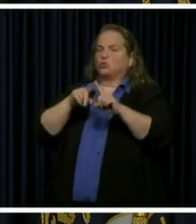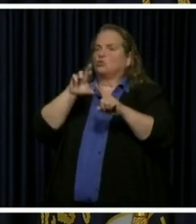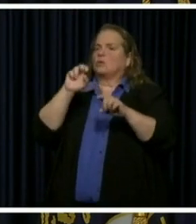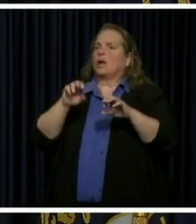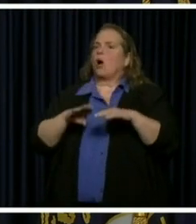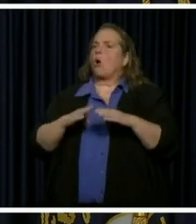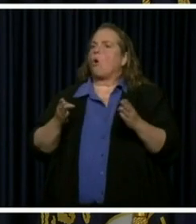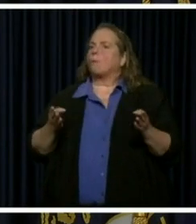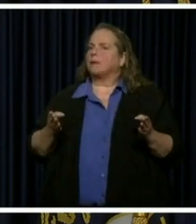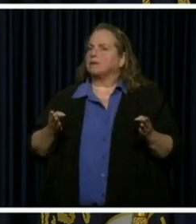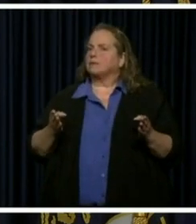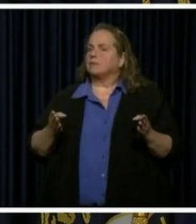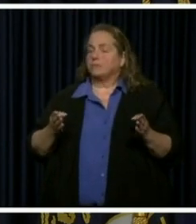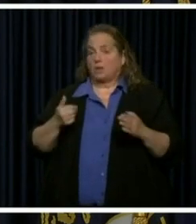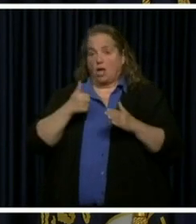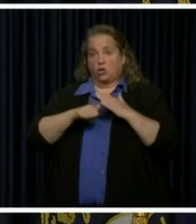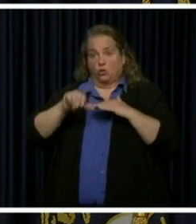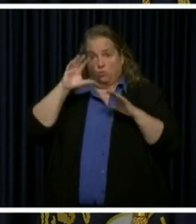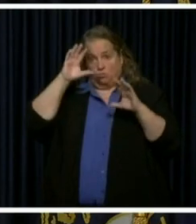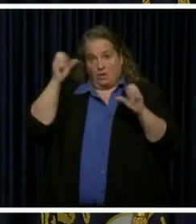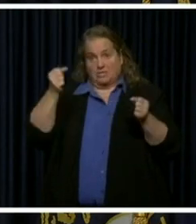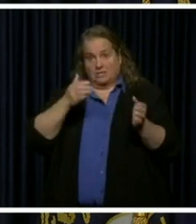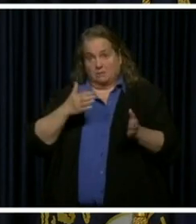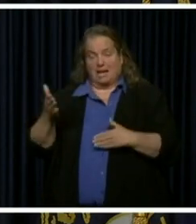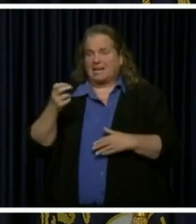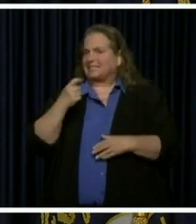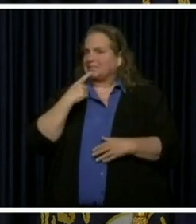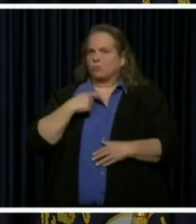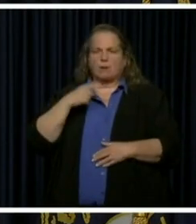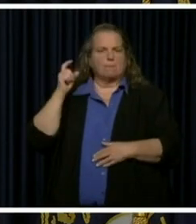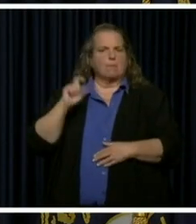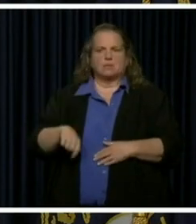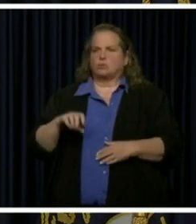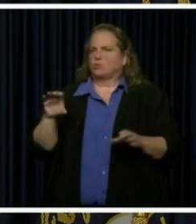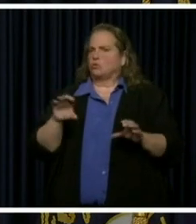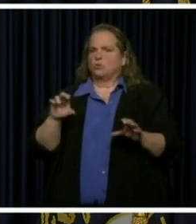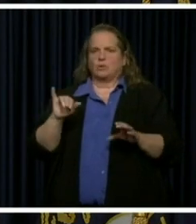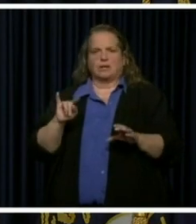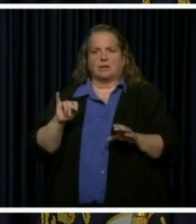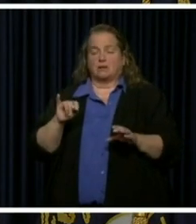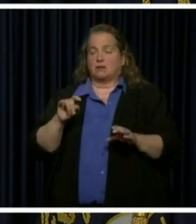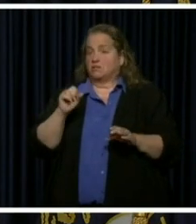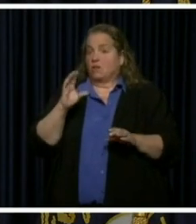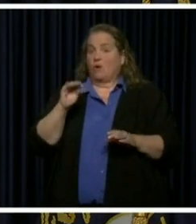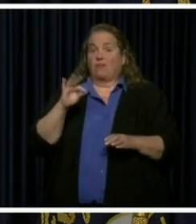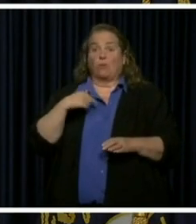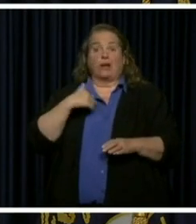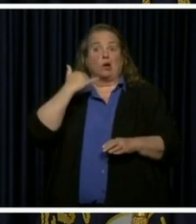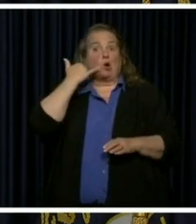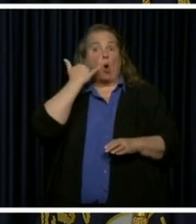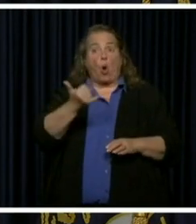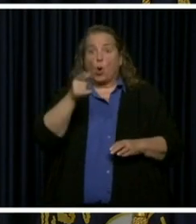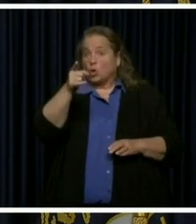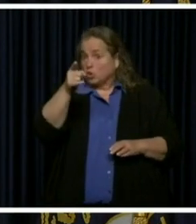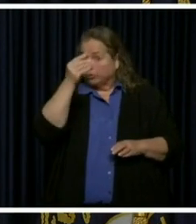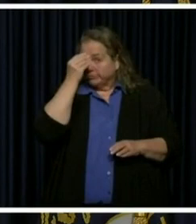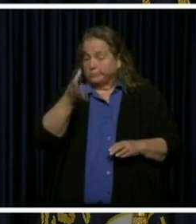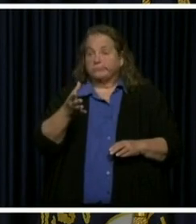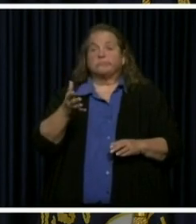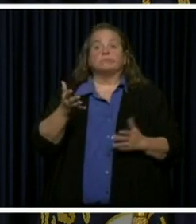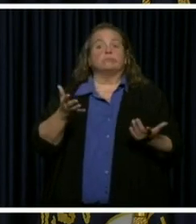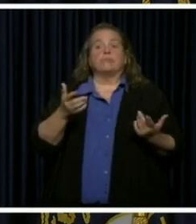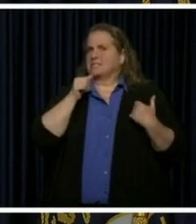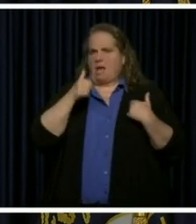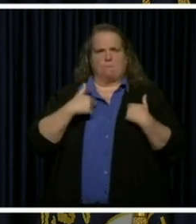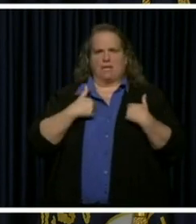something that under the president's plan, he says we need to be doing. So when we're talking about calling you and you picking up, this isn't just me.